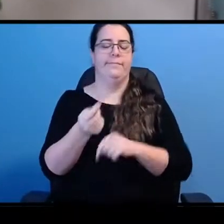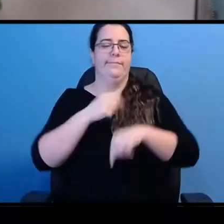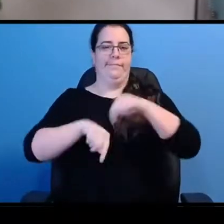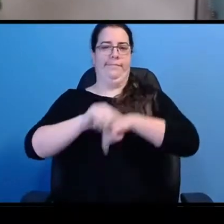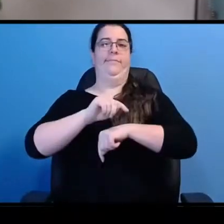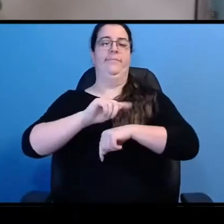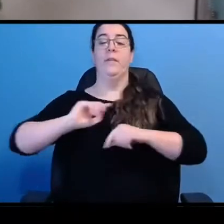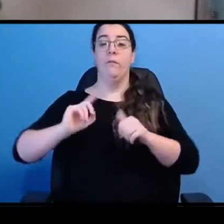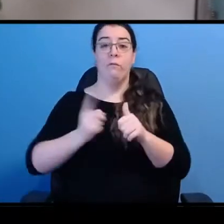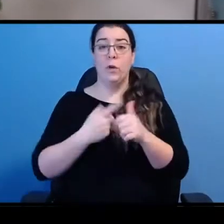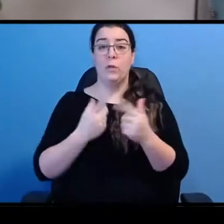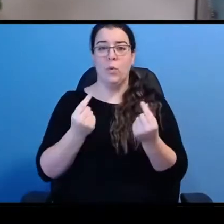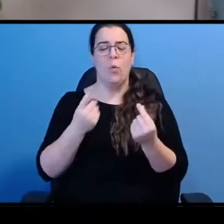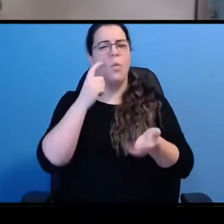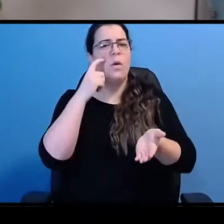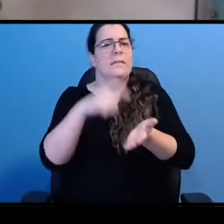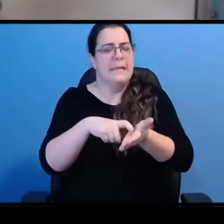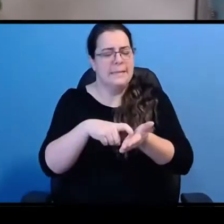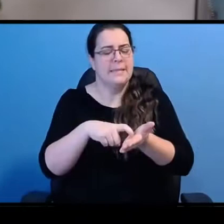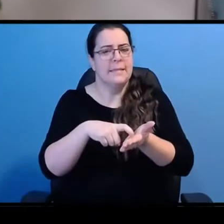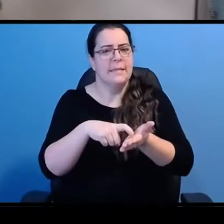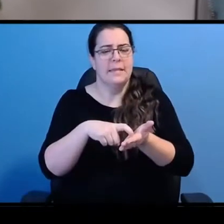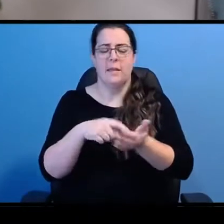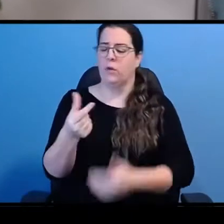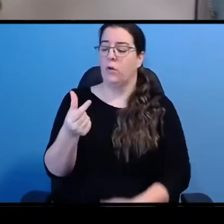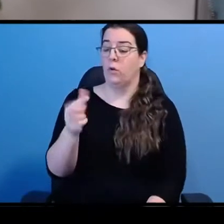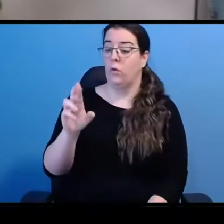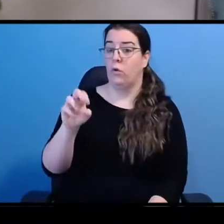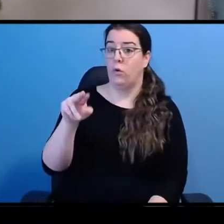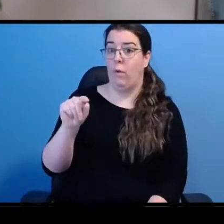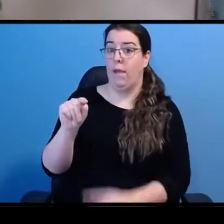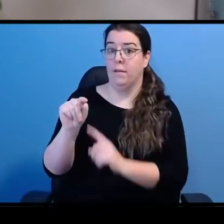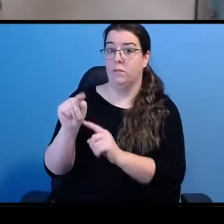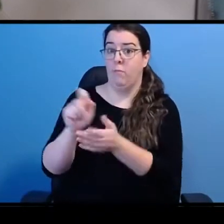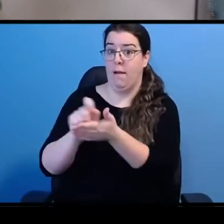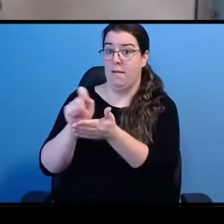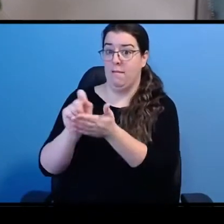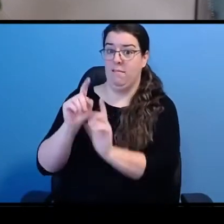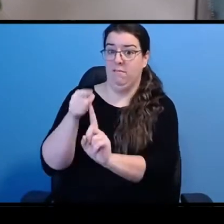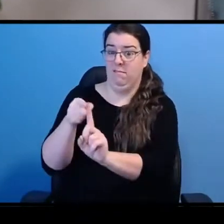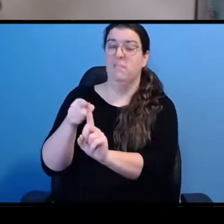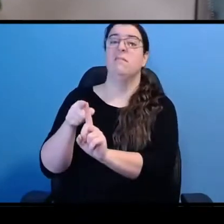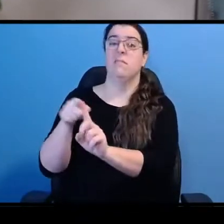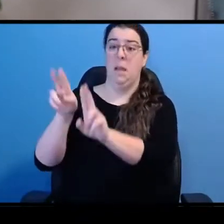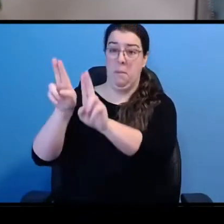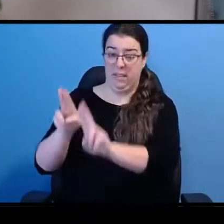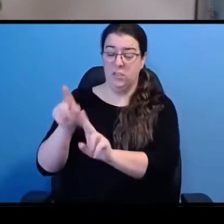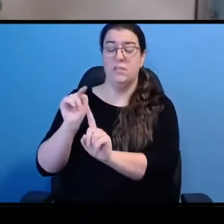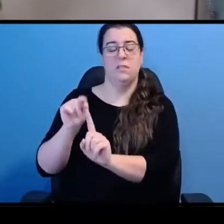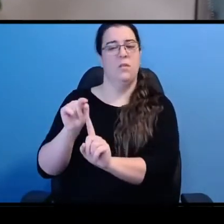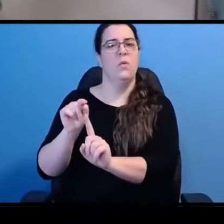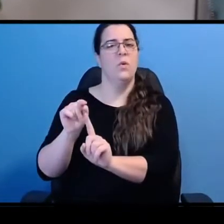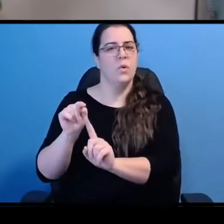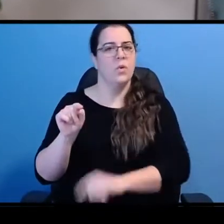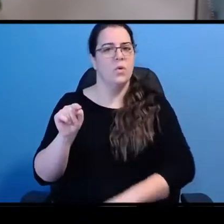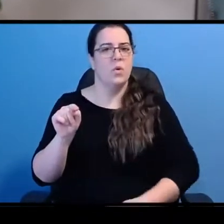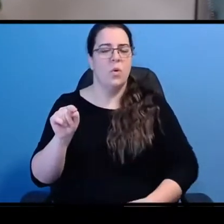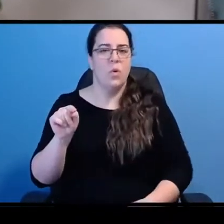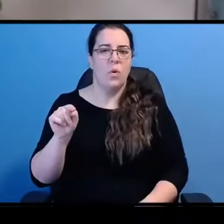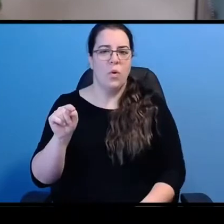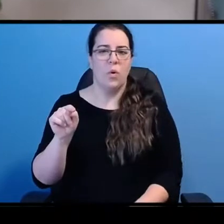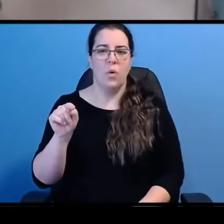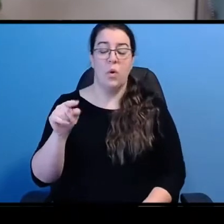acknowledge something about grant writing. And that is that grant writing isn't very accessible to